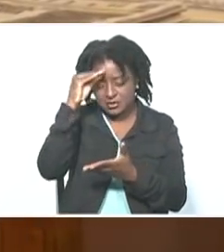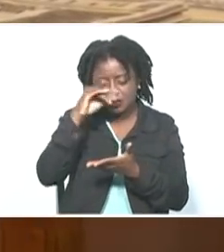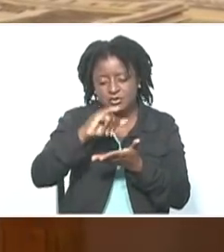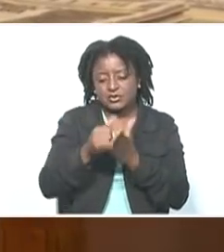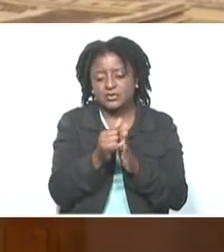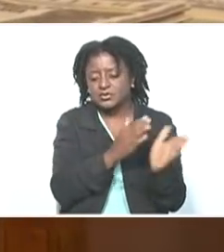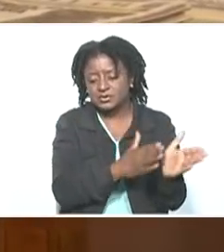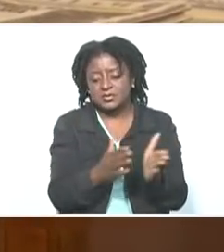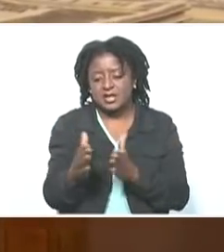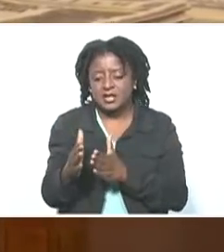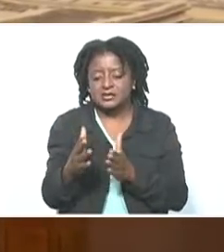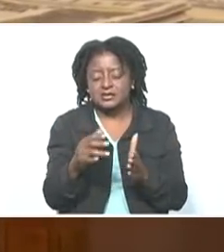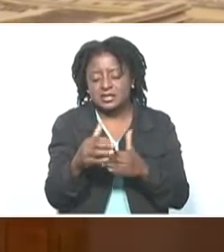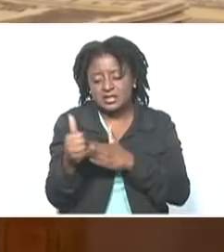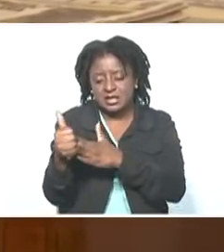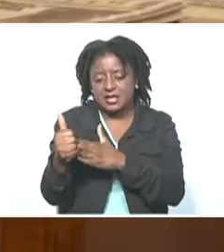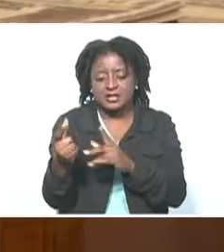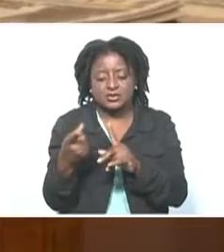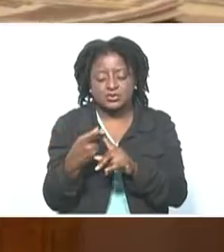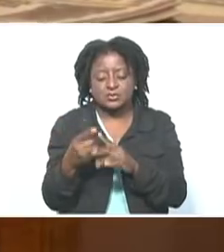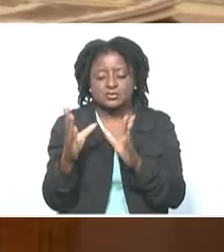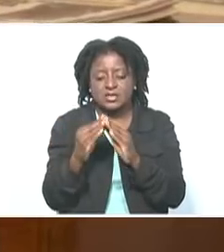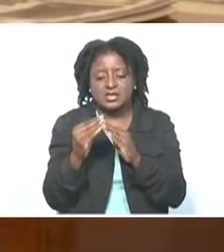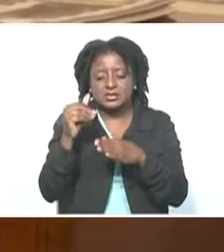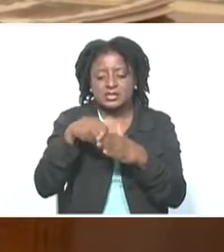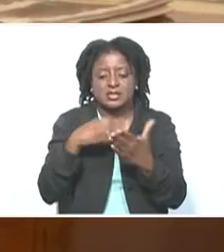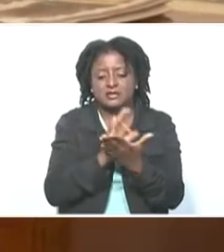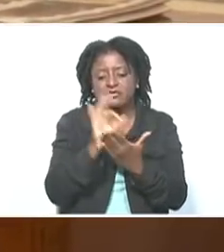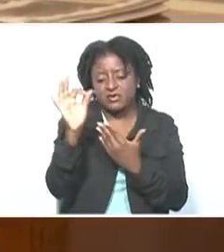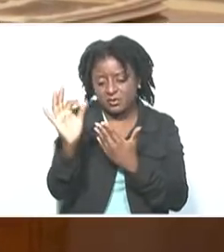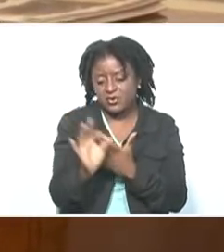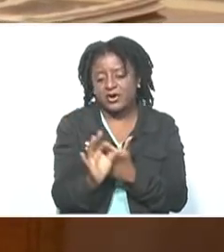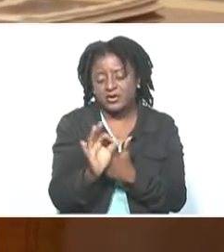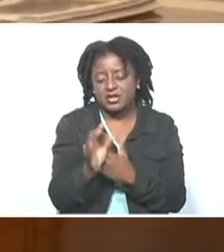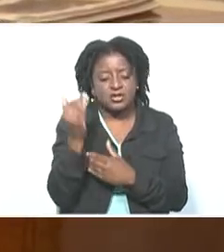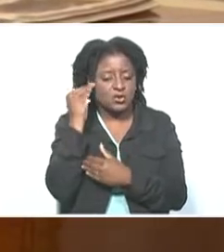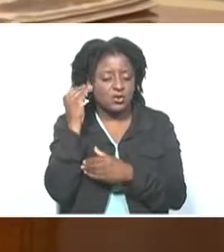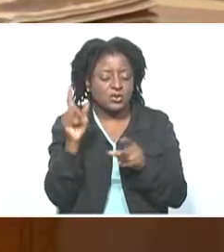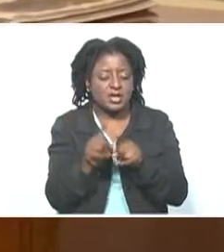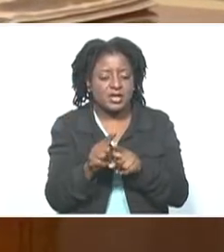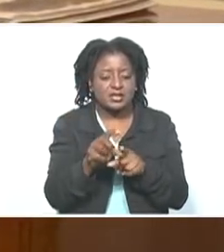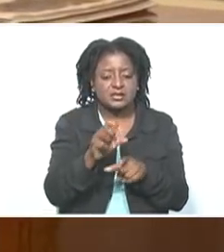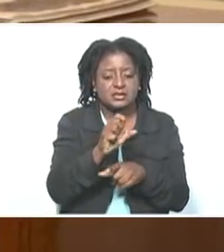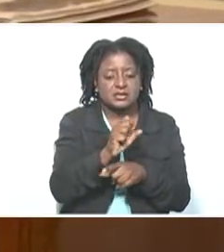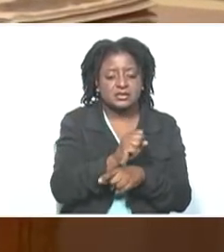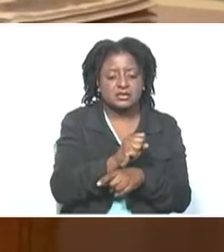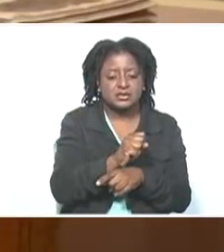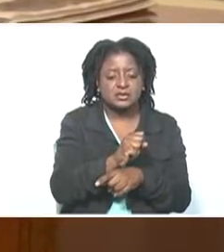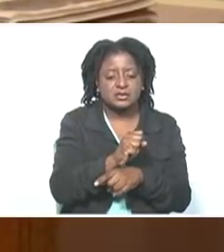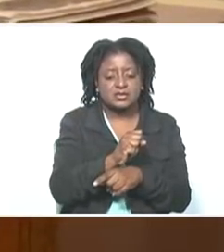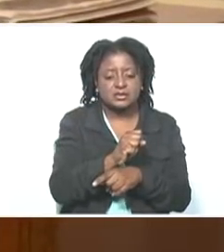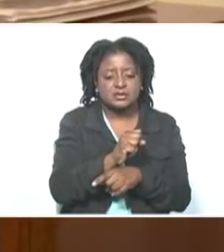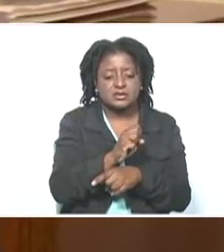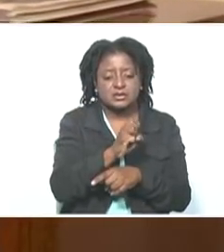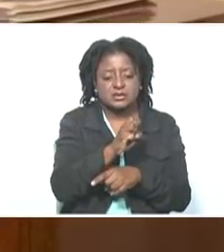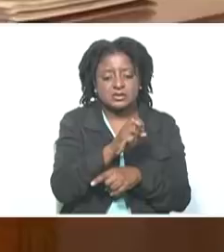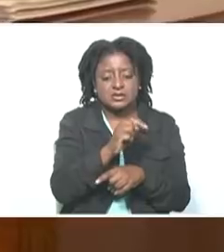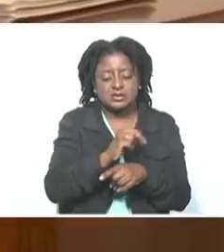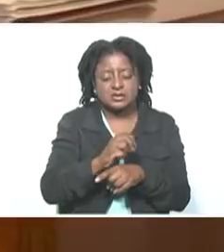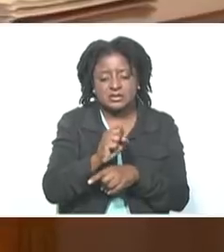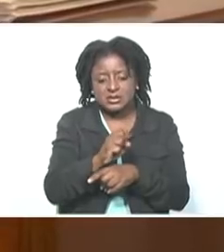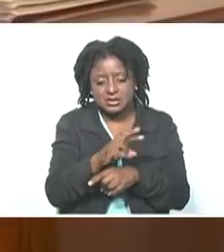then into meetings in February, known as SOM and COW, senior officers meeting, senior